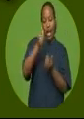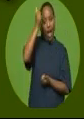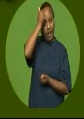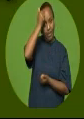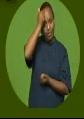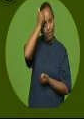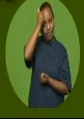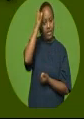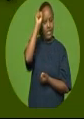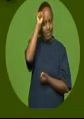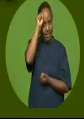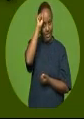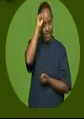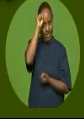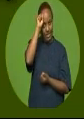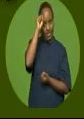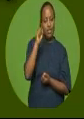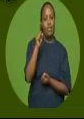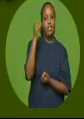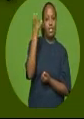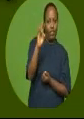by Adam Smith in the year